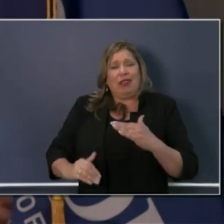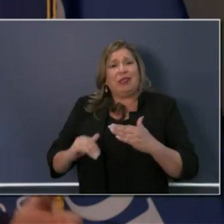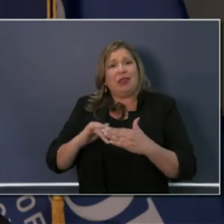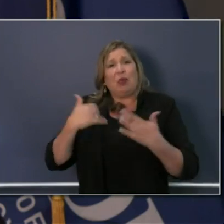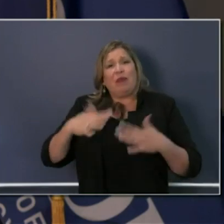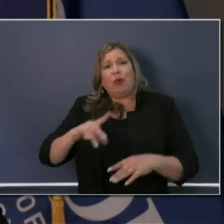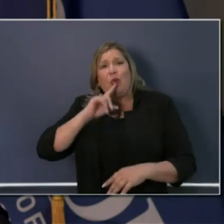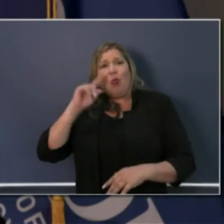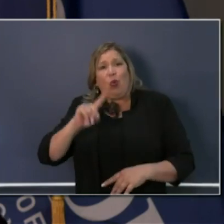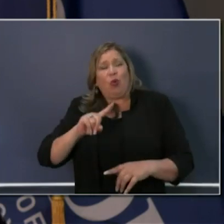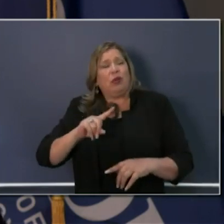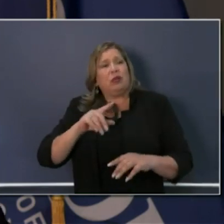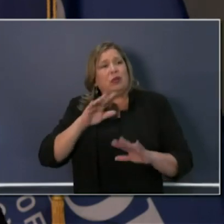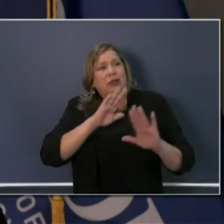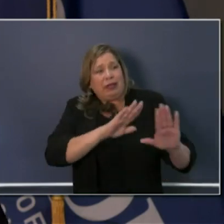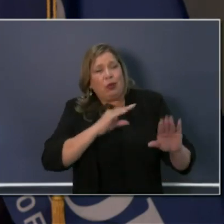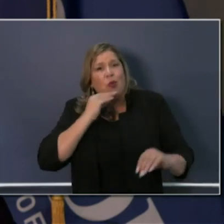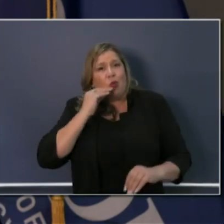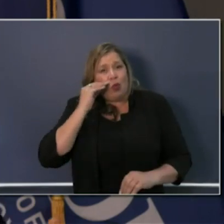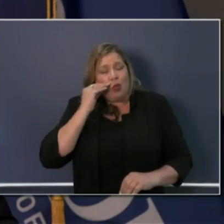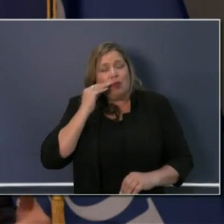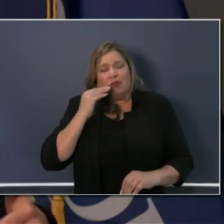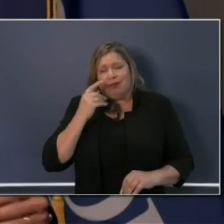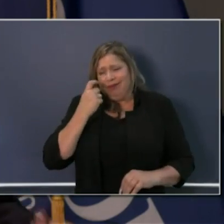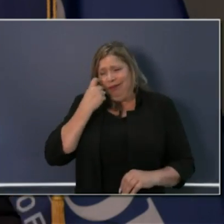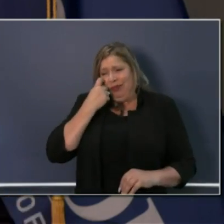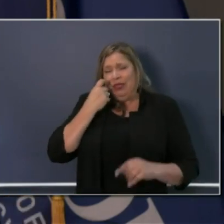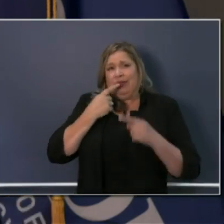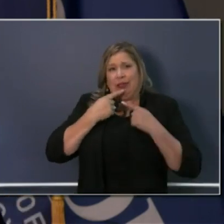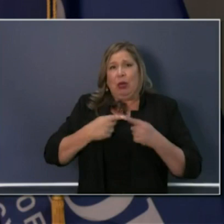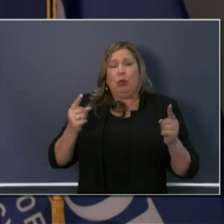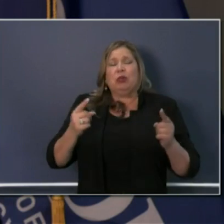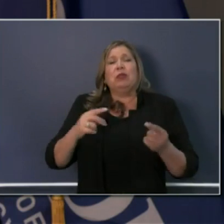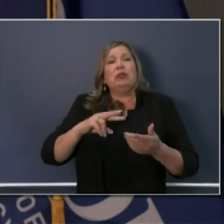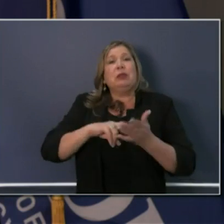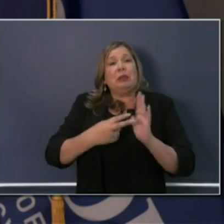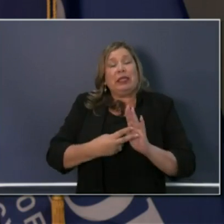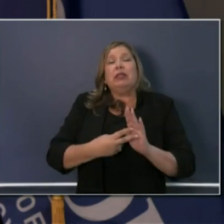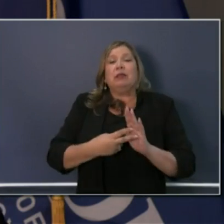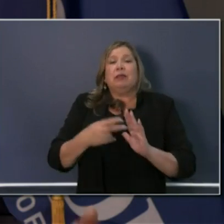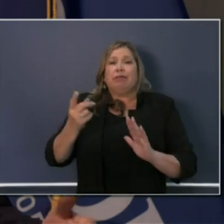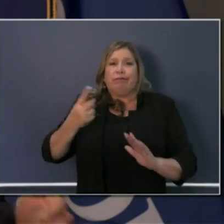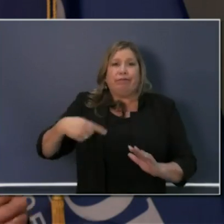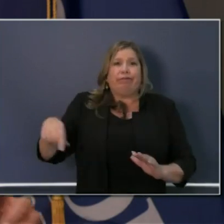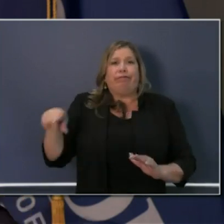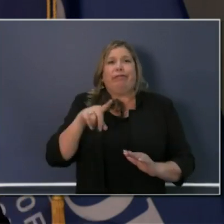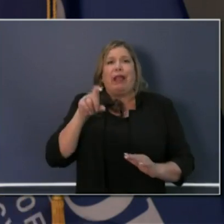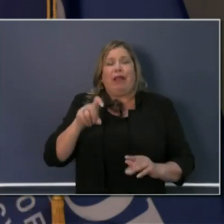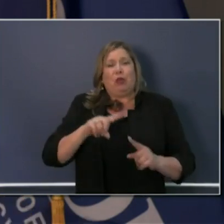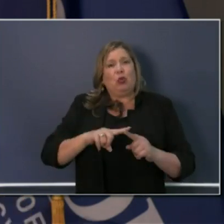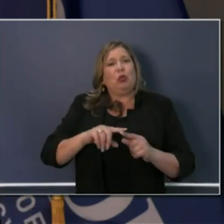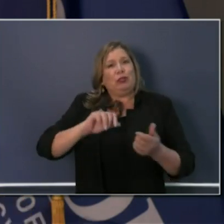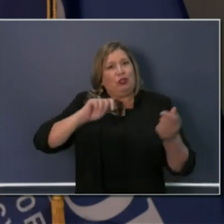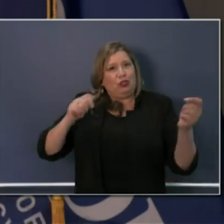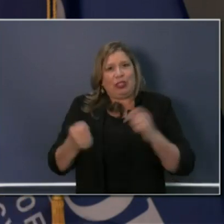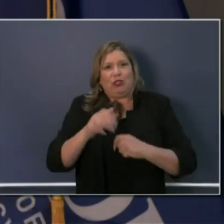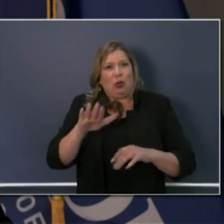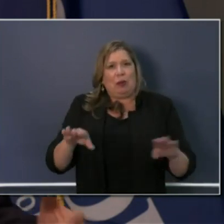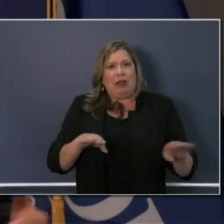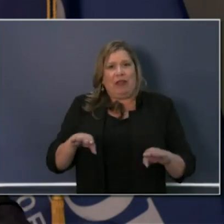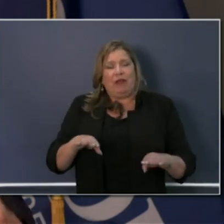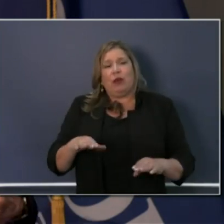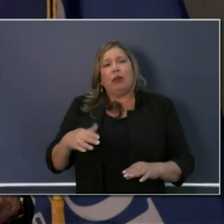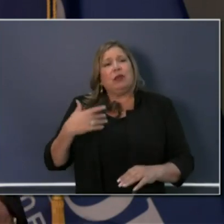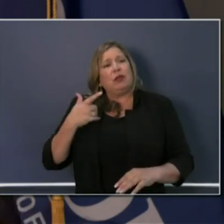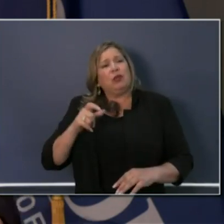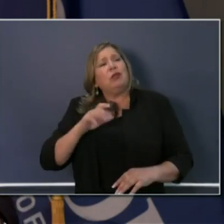many other states, it's the same. The reality is people are going to have to change behavior. There'll be social pressure to do that. You